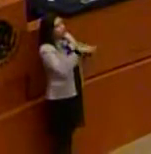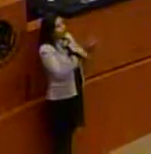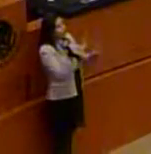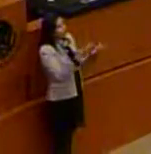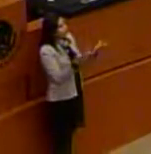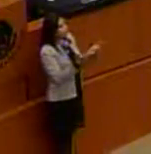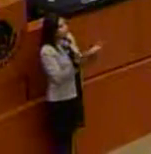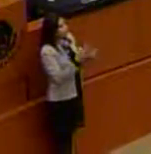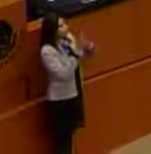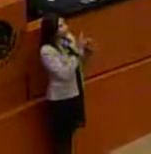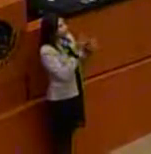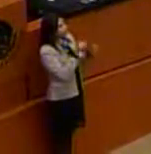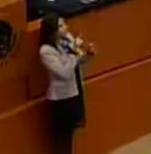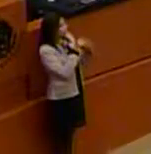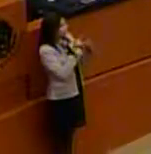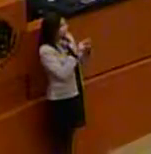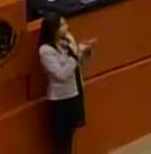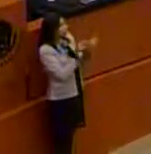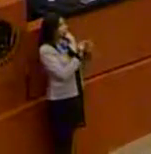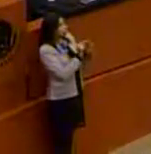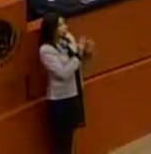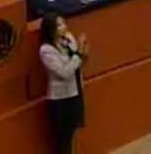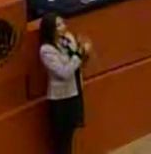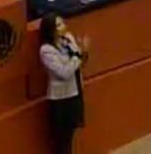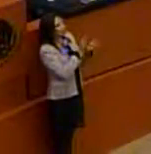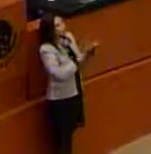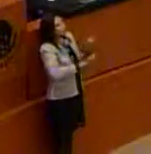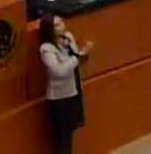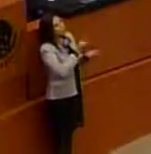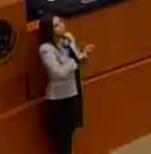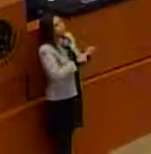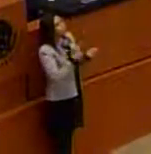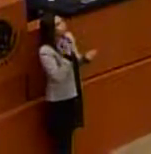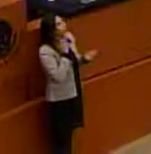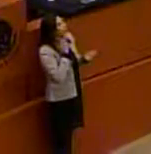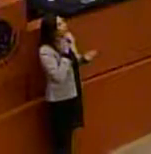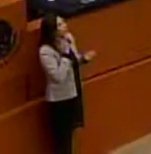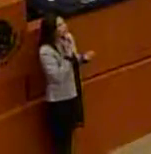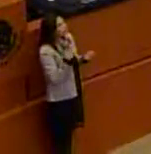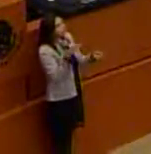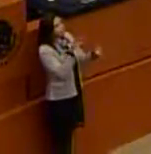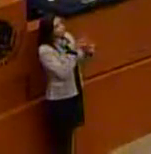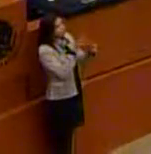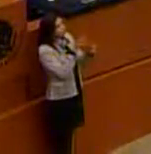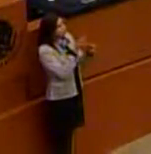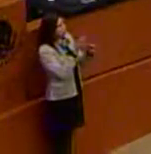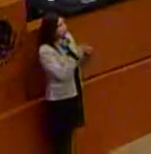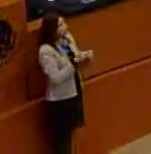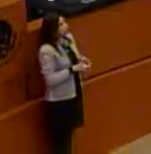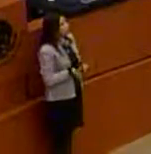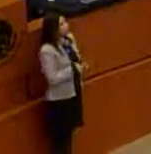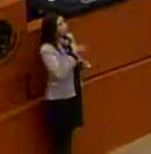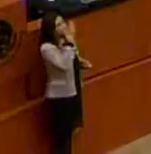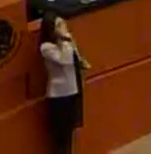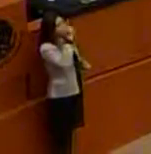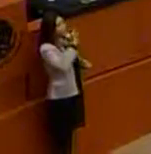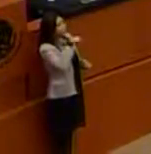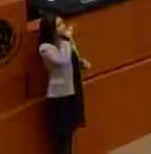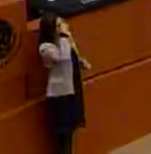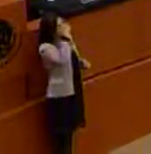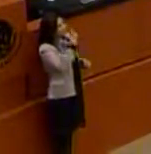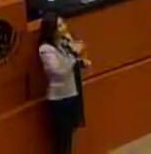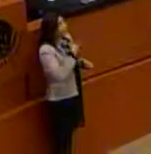very brief points in the political context, and I will try, even though I don't know Mexico,